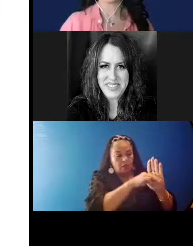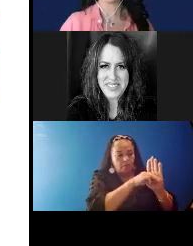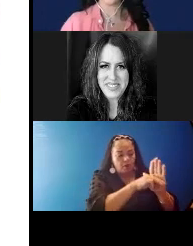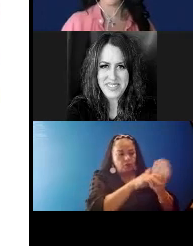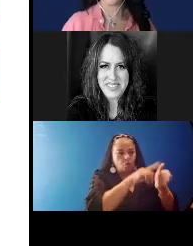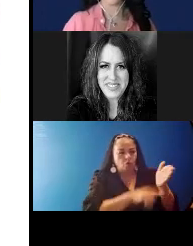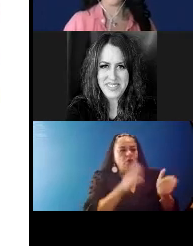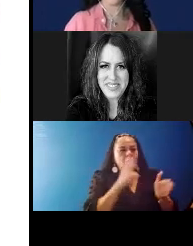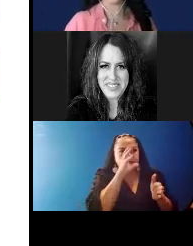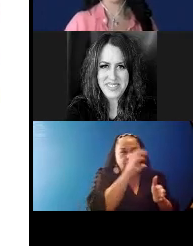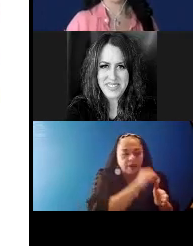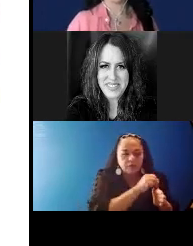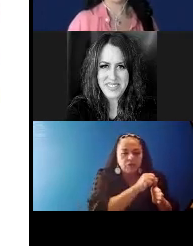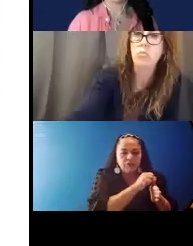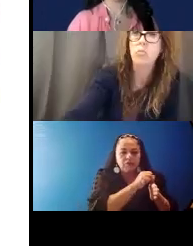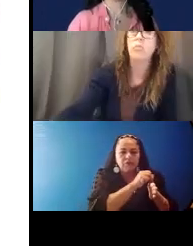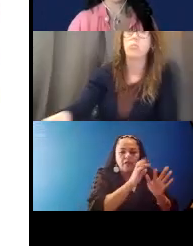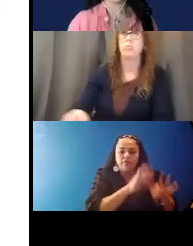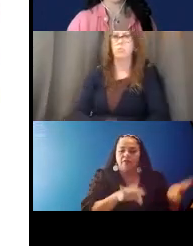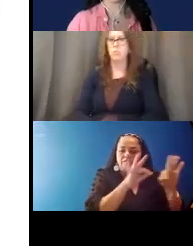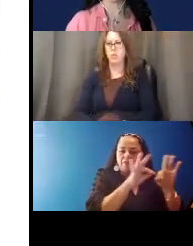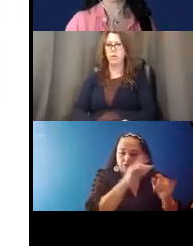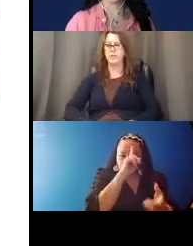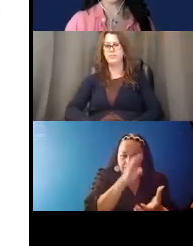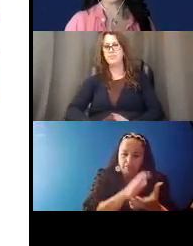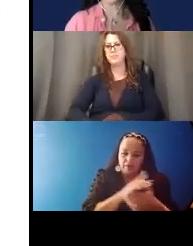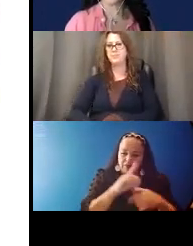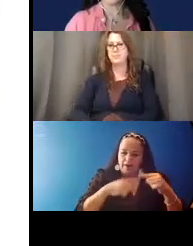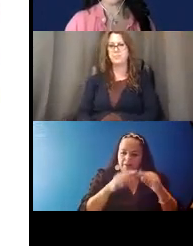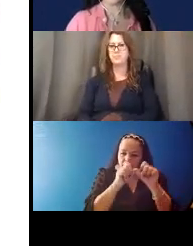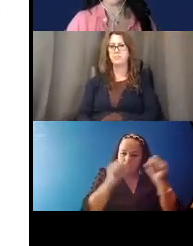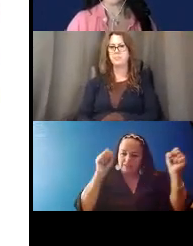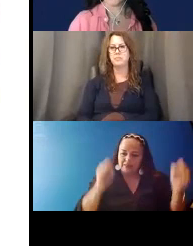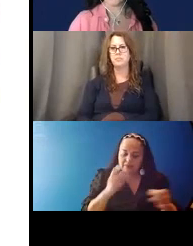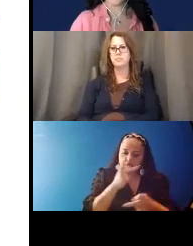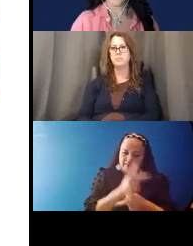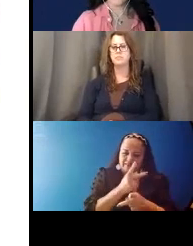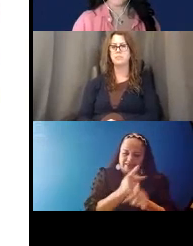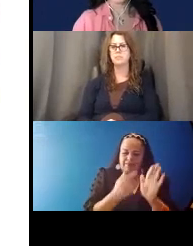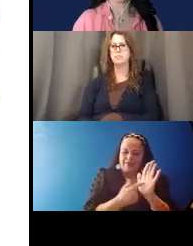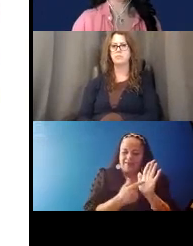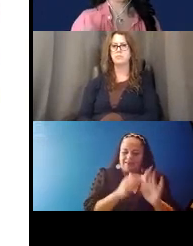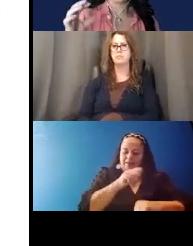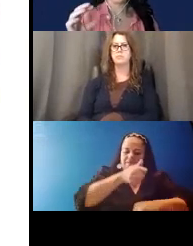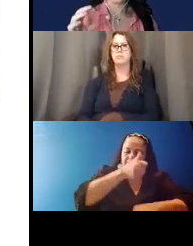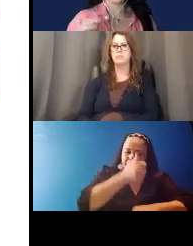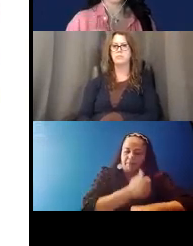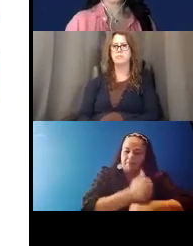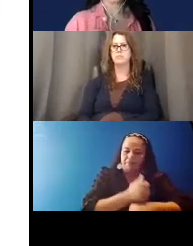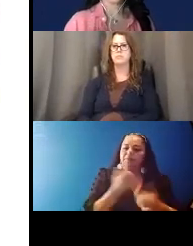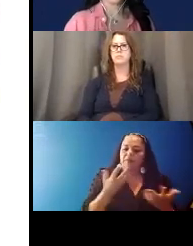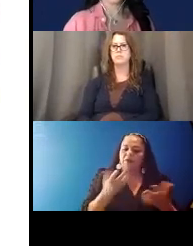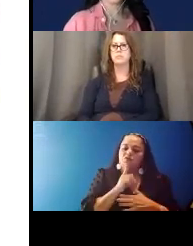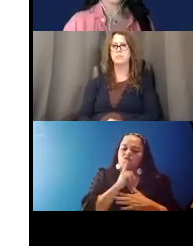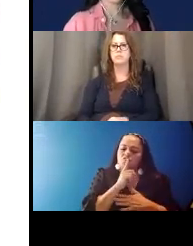and values that we hold about the system that is keeping this very system in place, right? And so as a